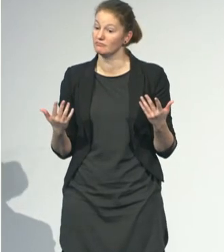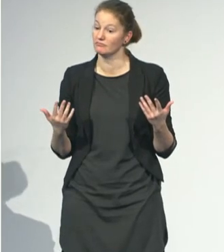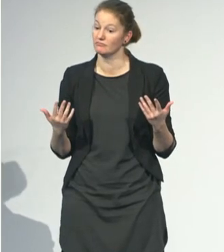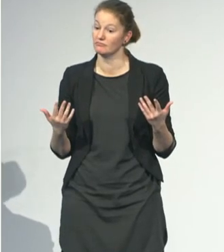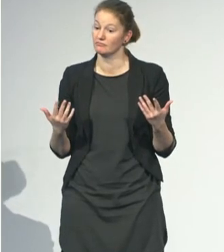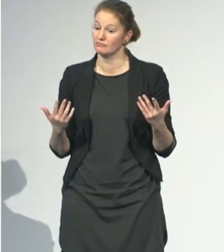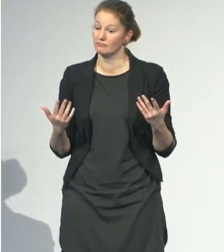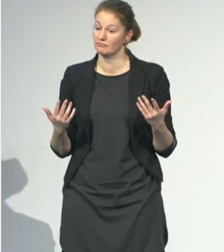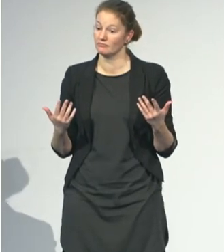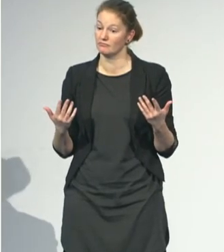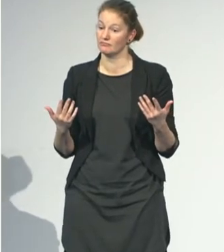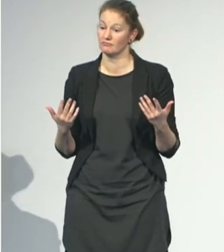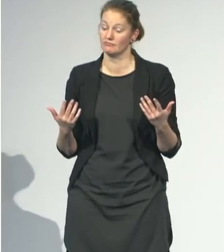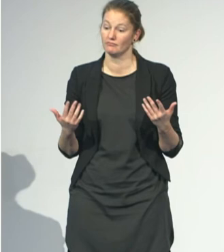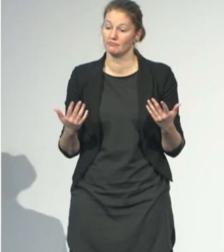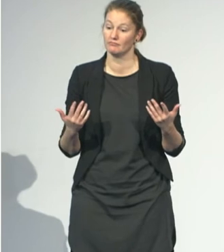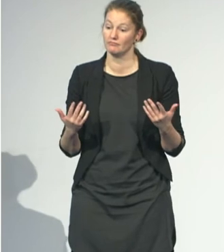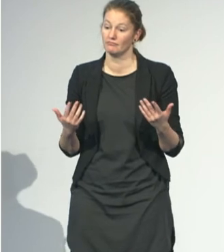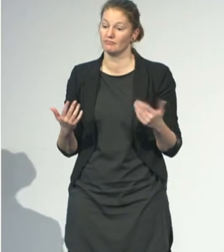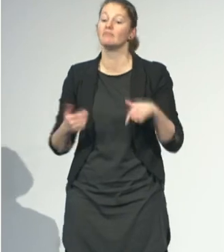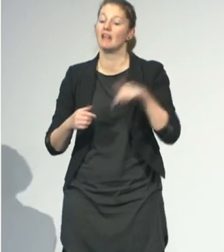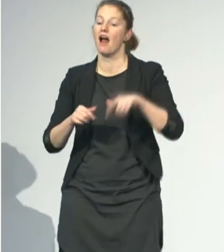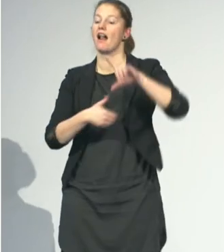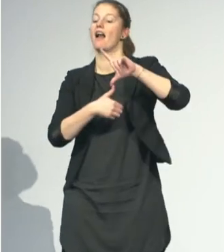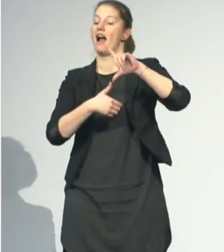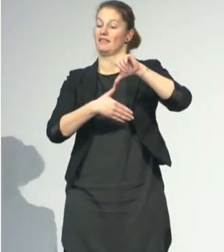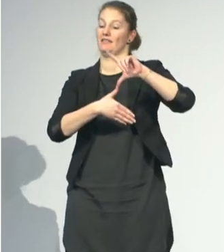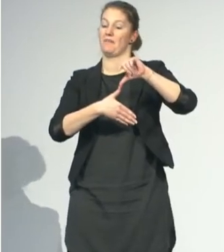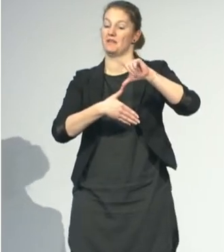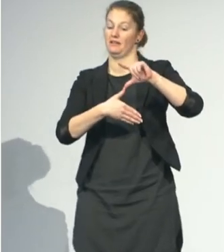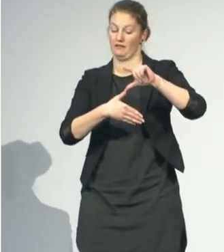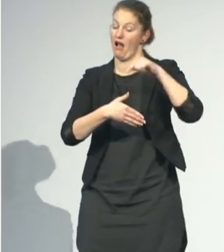awards. So, well Brazil. Thank well you. Done.